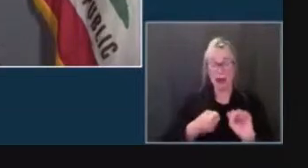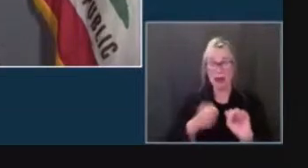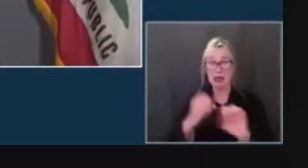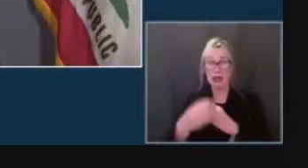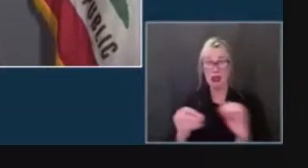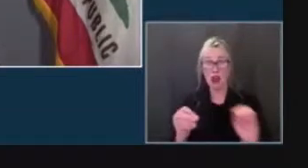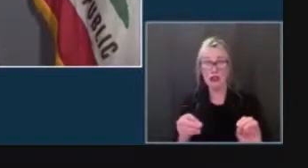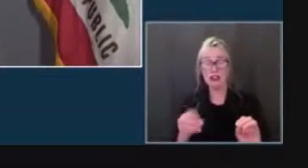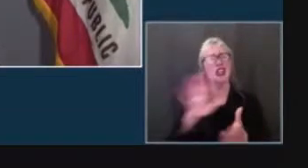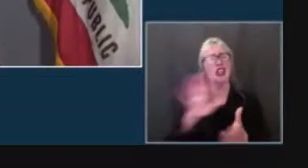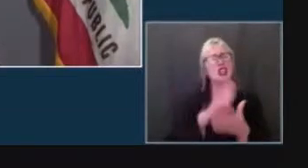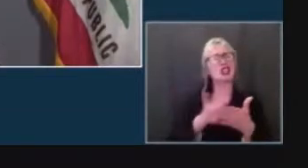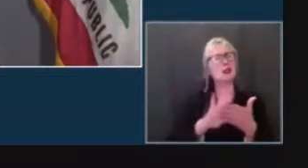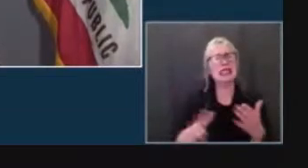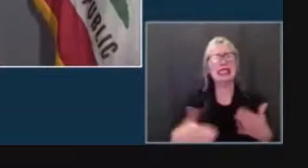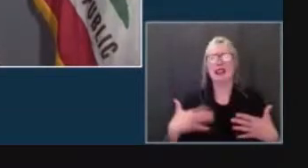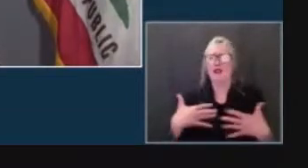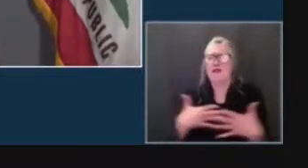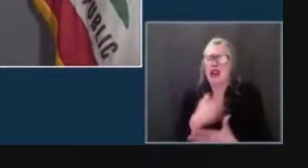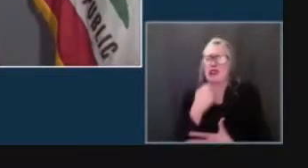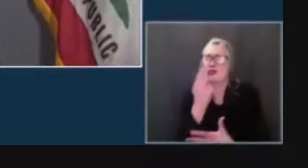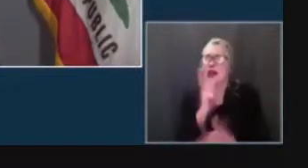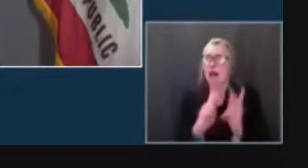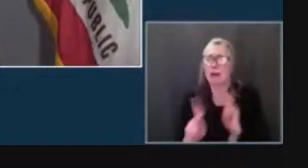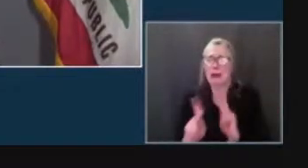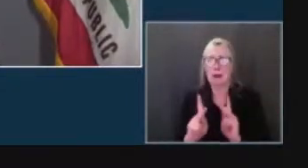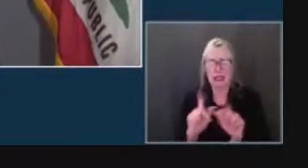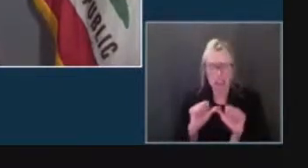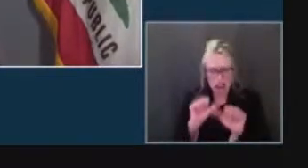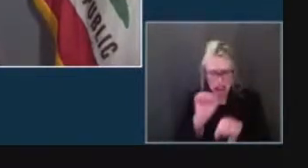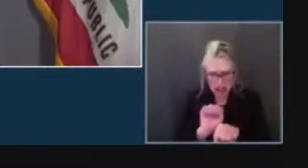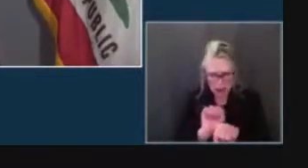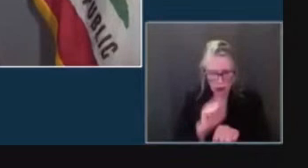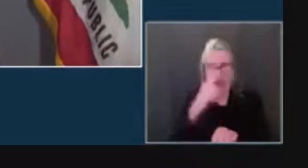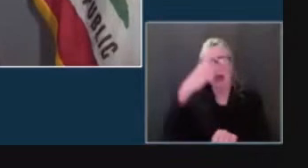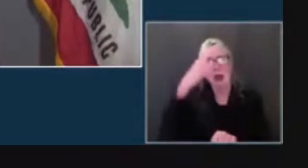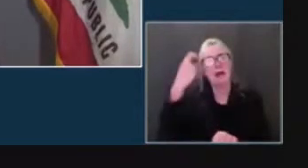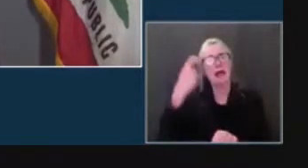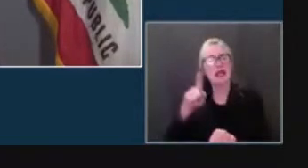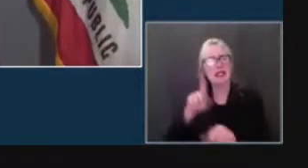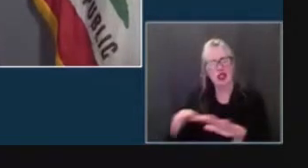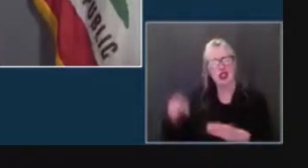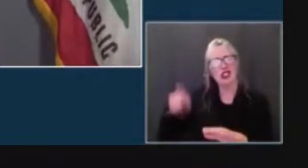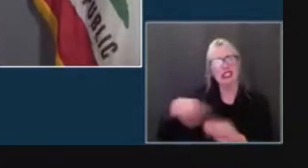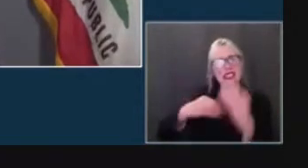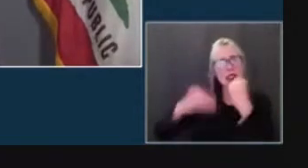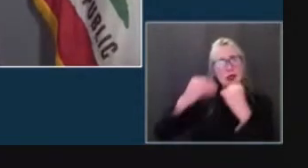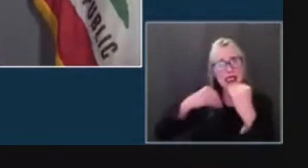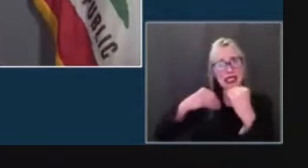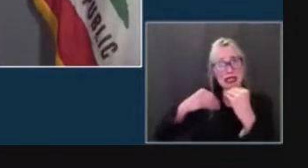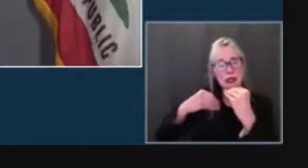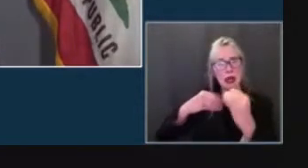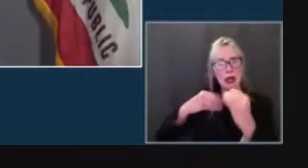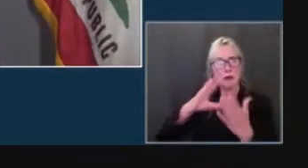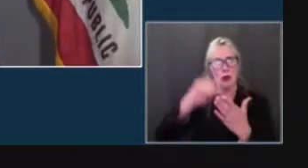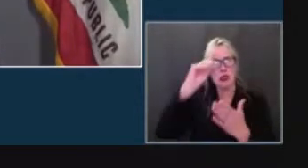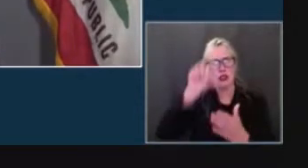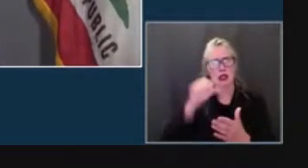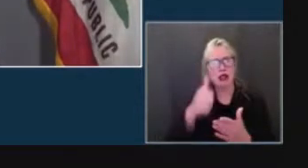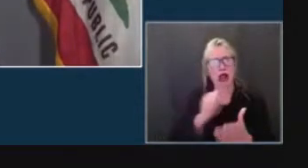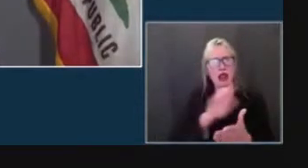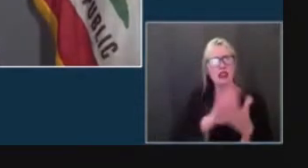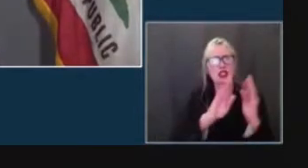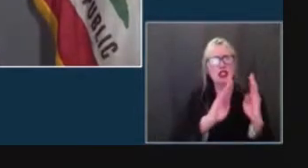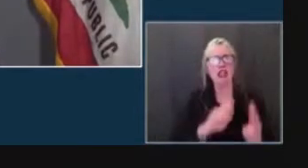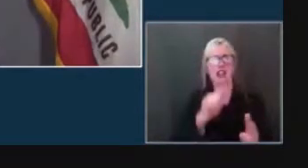she was silent and afraid to tell anyone. She kept working so that her children could keep eating. But when she learned that other janitors in her union had faced